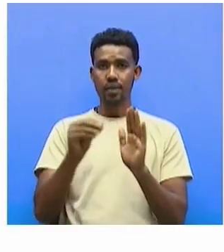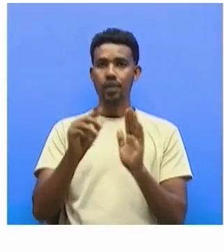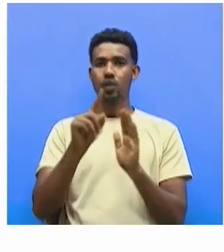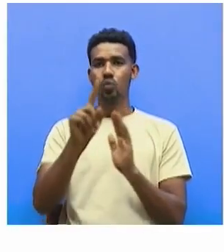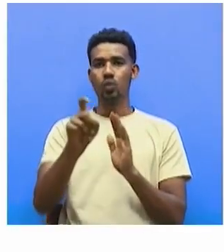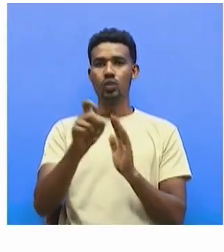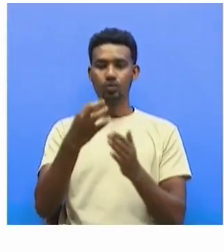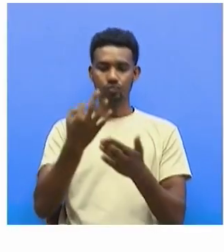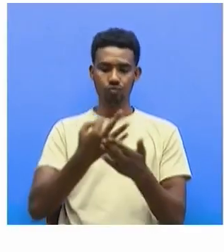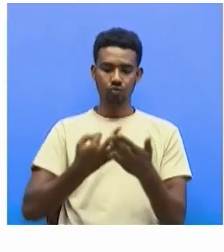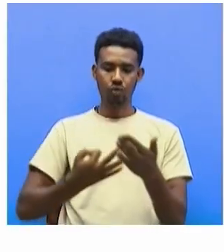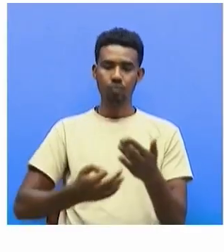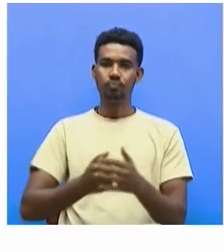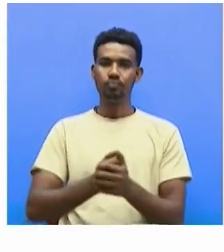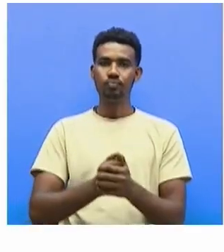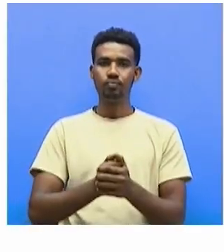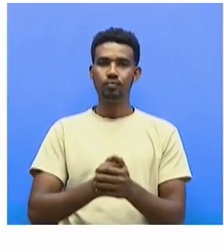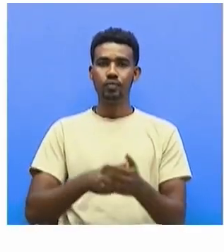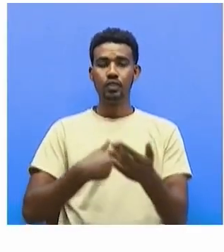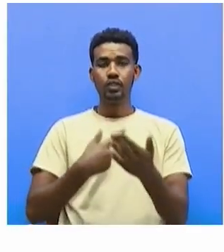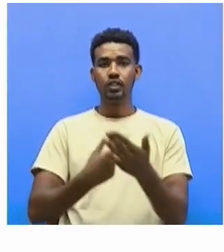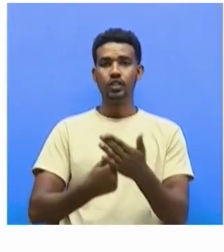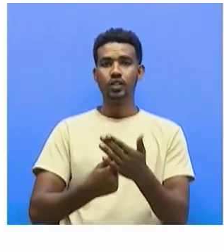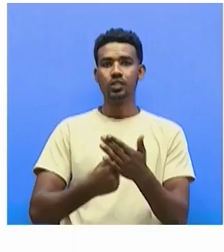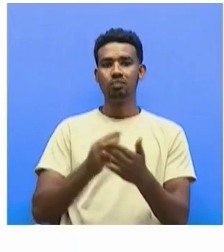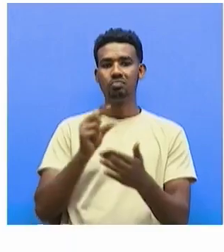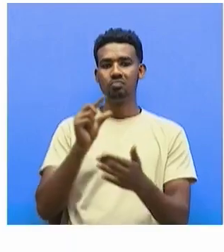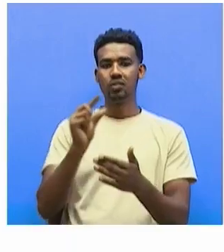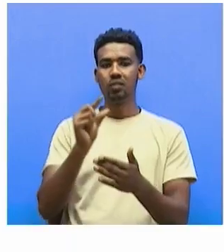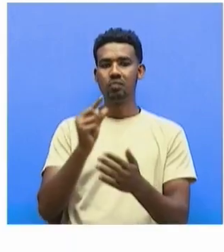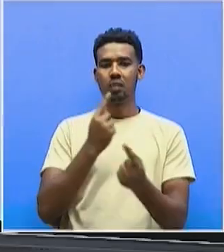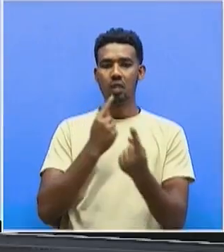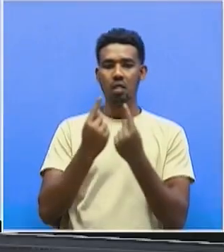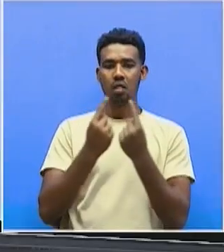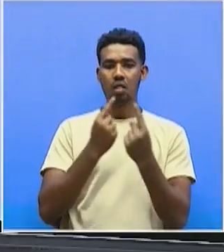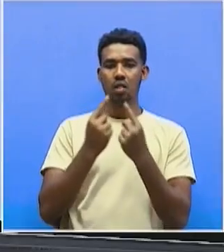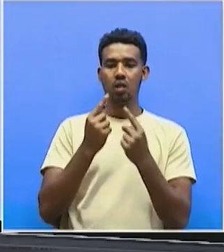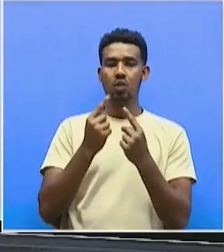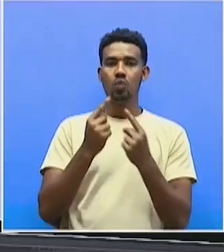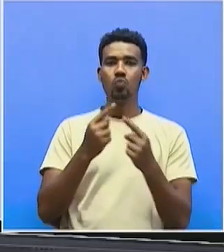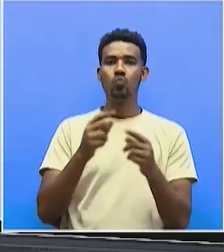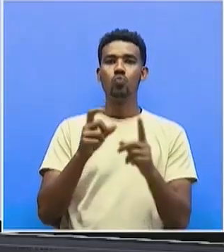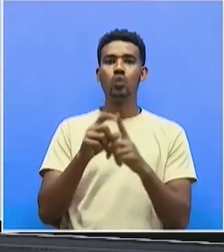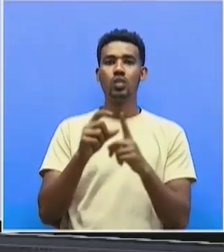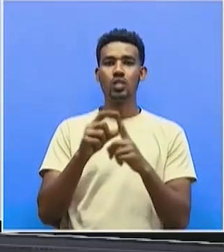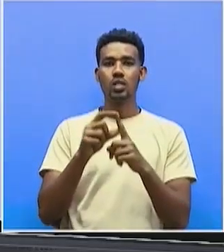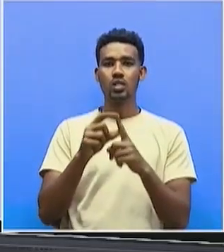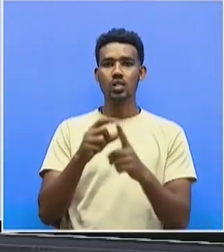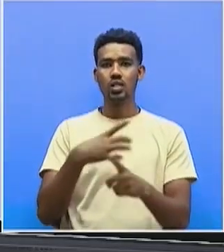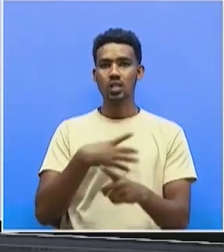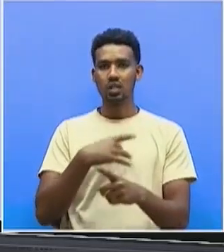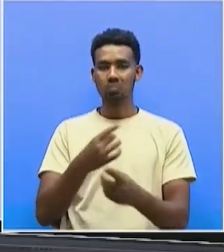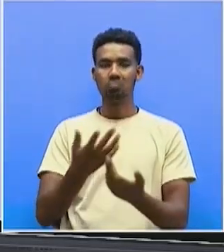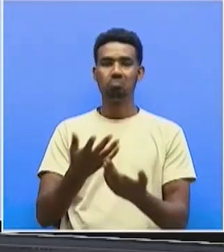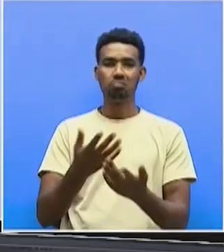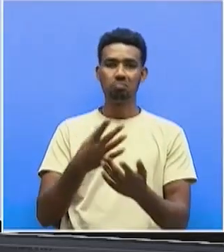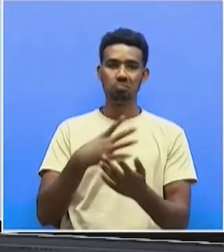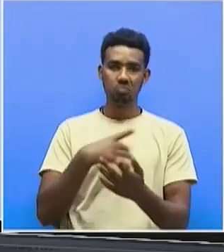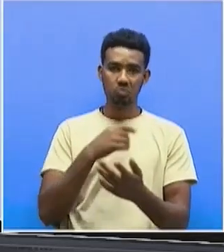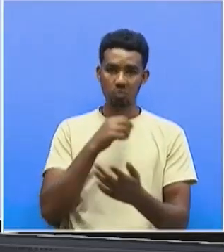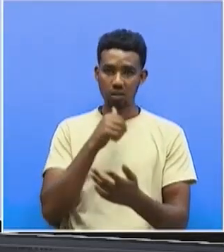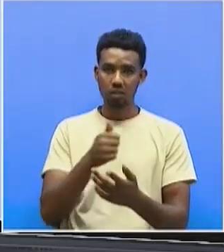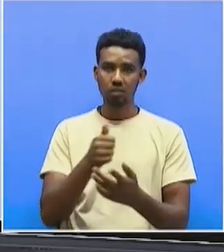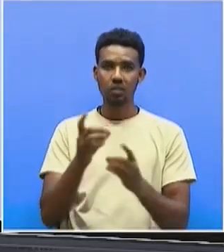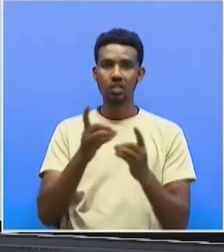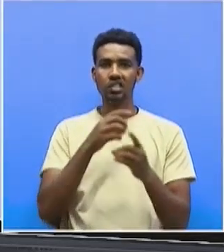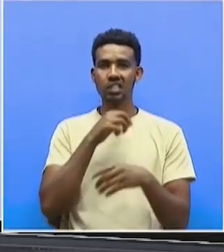form, interrogative form. But this is some vocabulary word is like, dislike, don't like, prefer. When we come to here, and